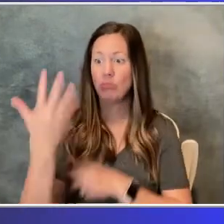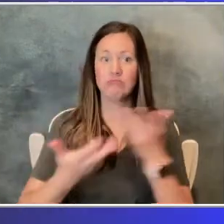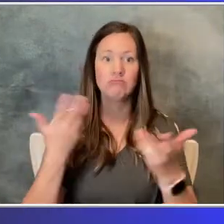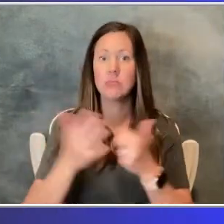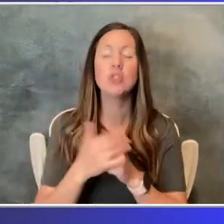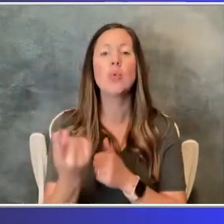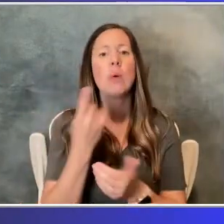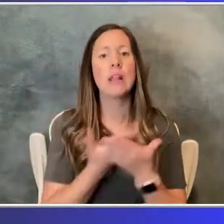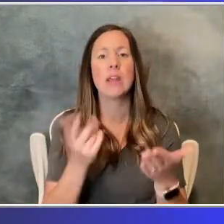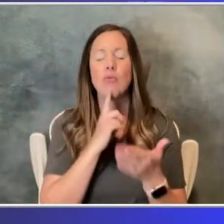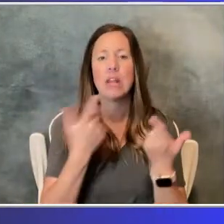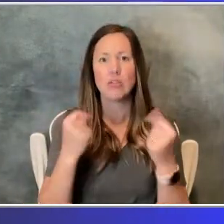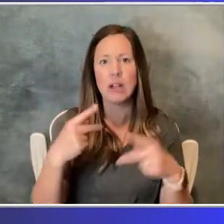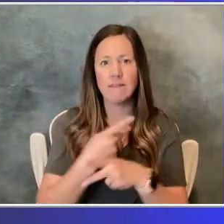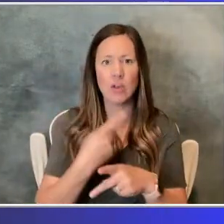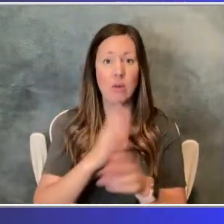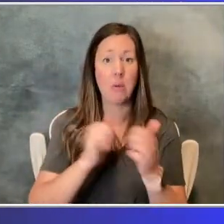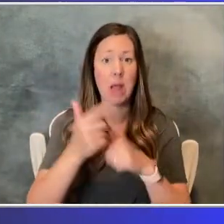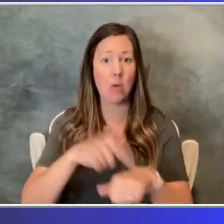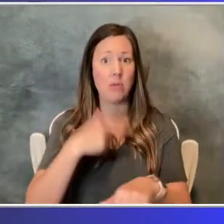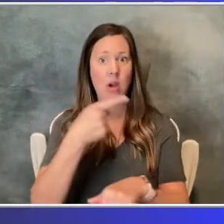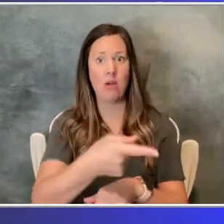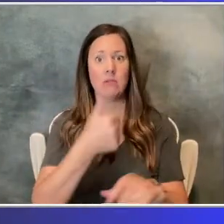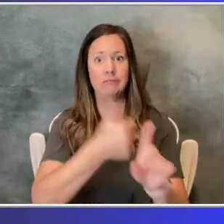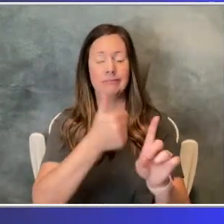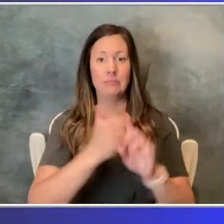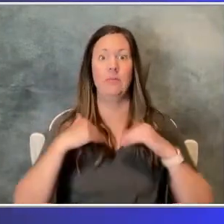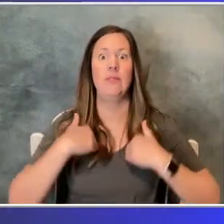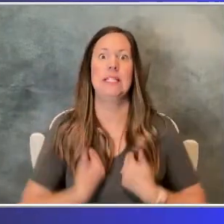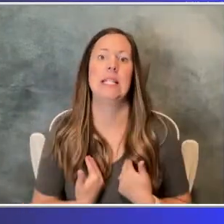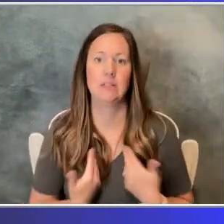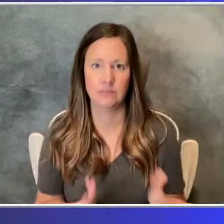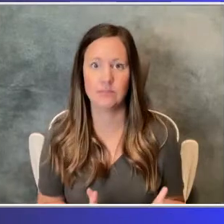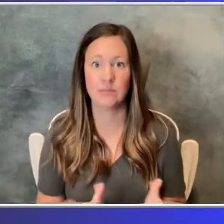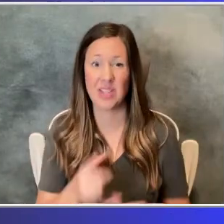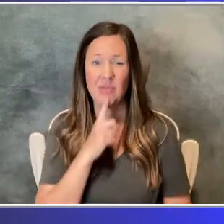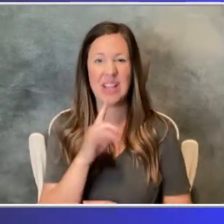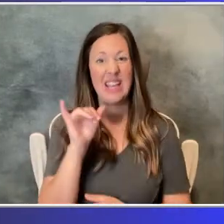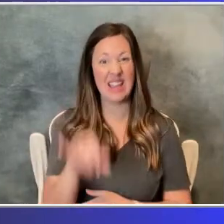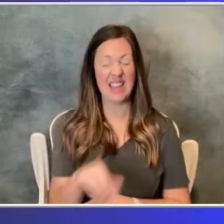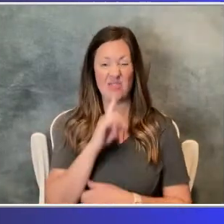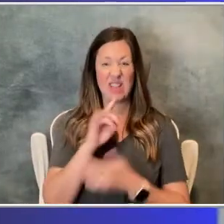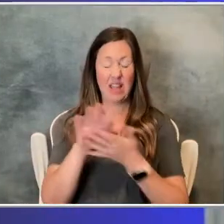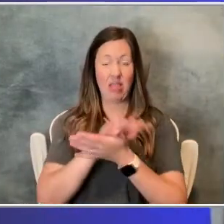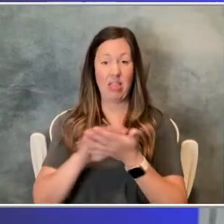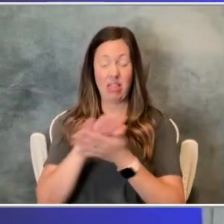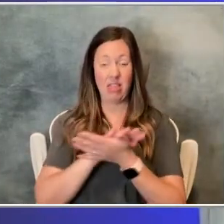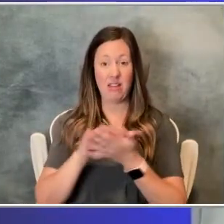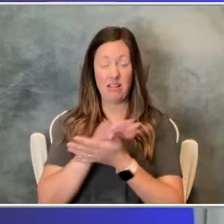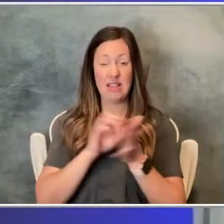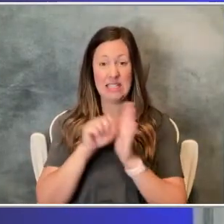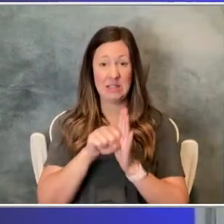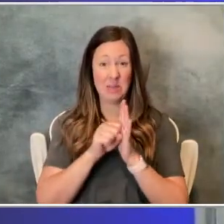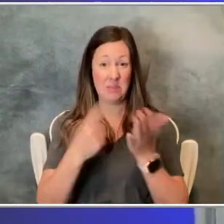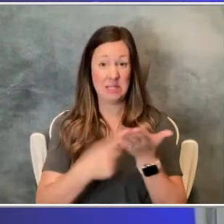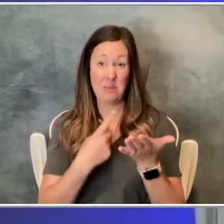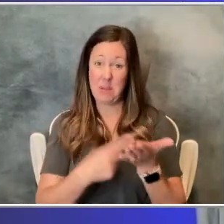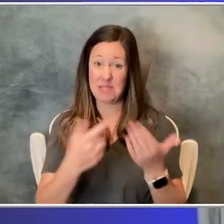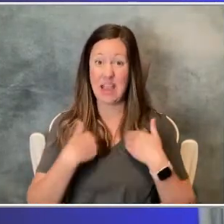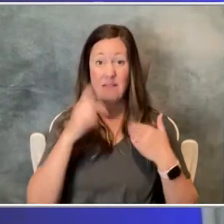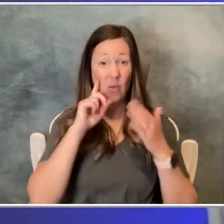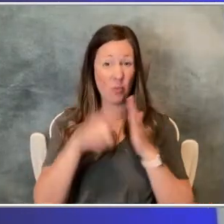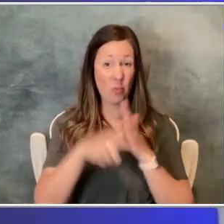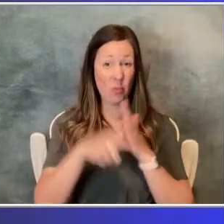trying to figure out how long they've been fatigued. It's such a nebulous symptom. Sometimes they have it for quite some time that